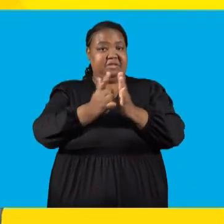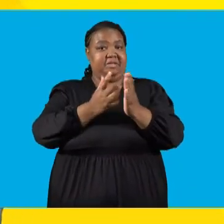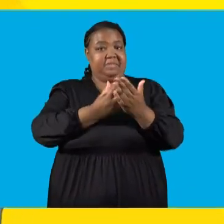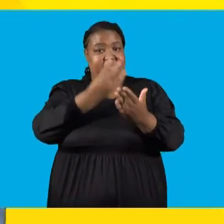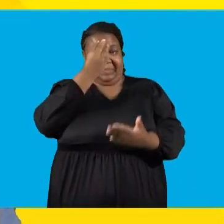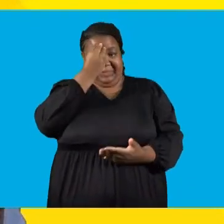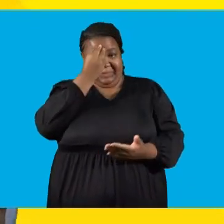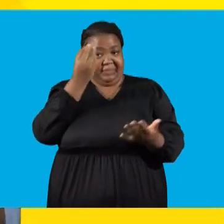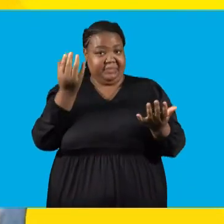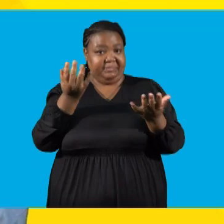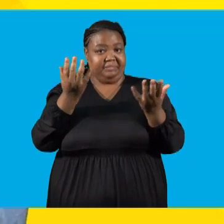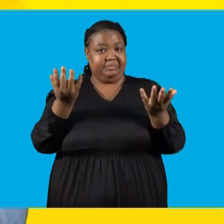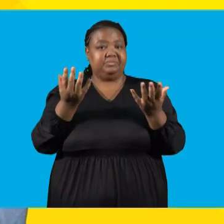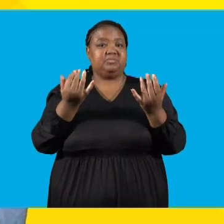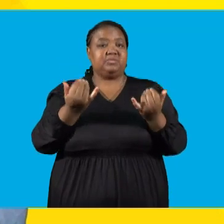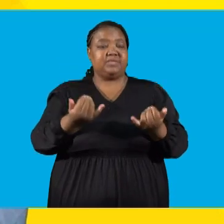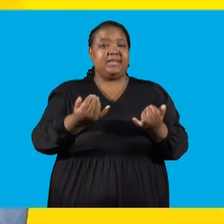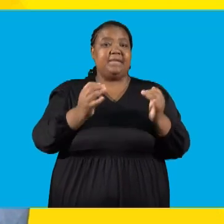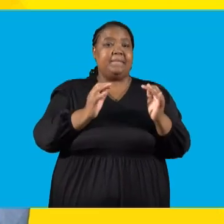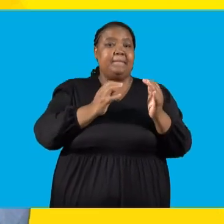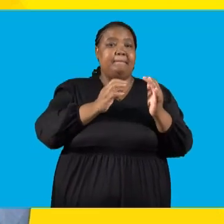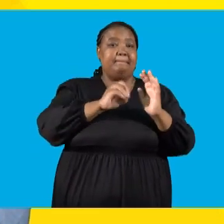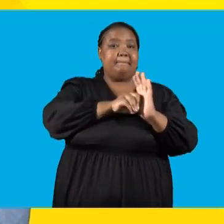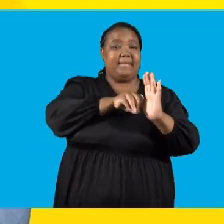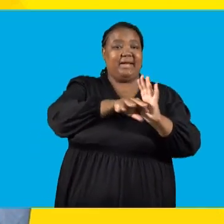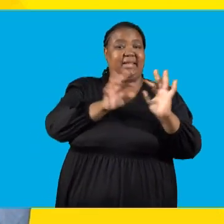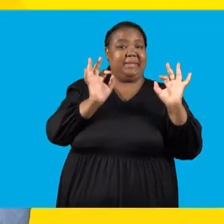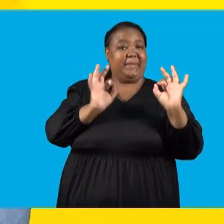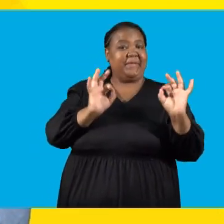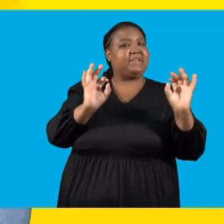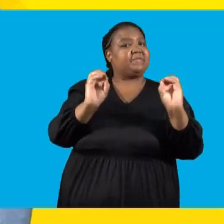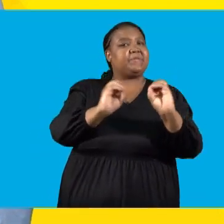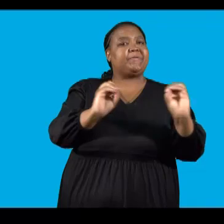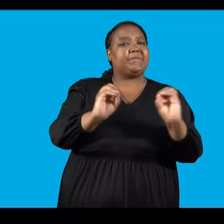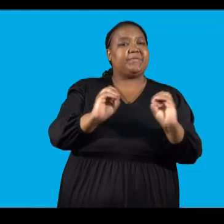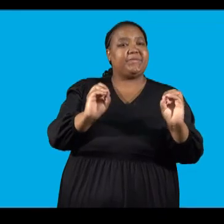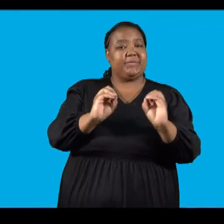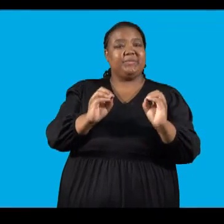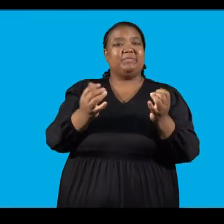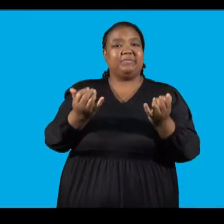lesson, we're going to be looking at imperfect markets and in particular,